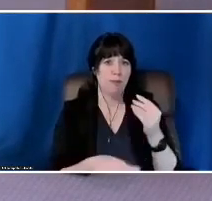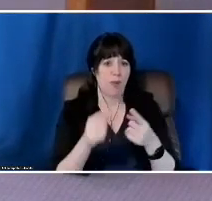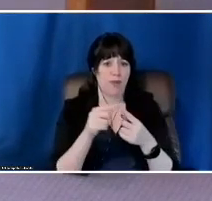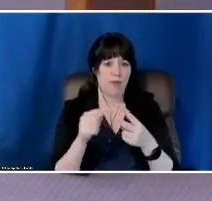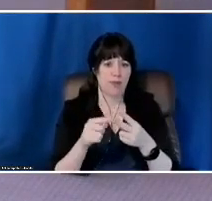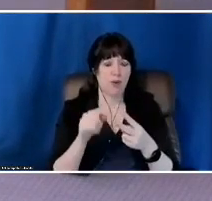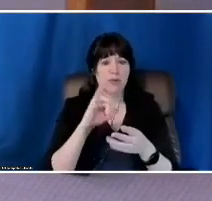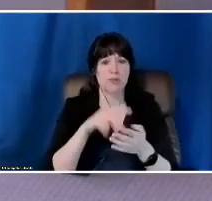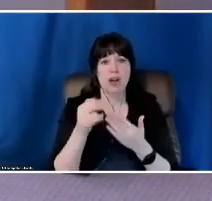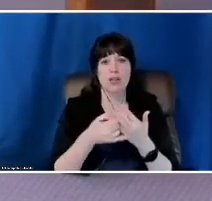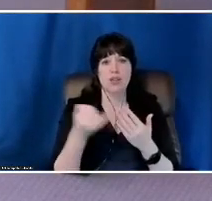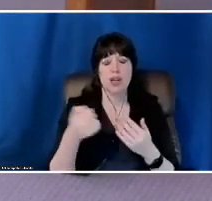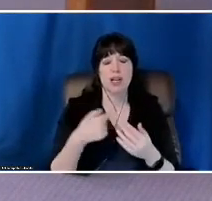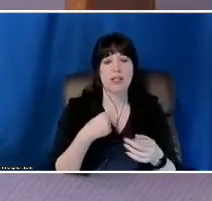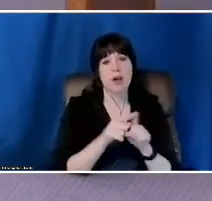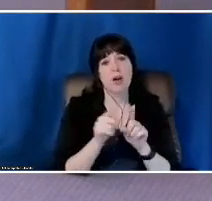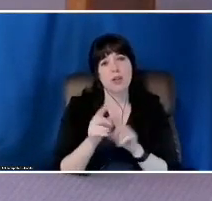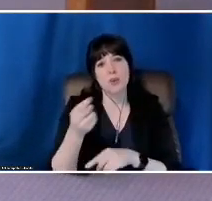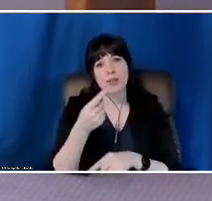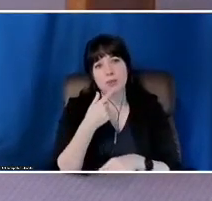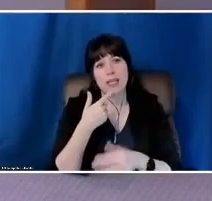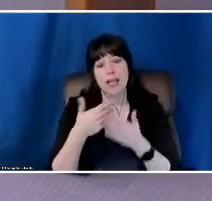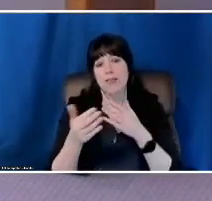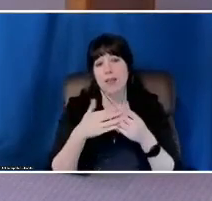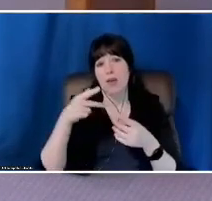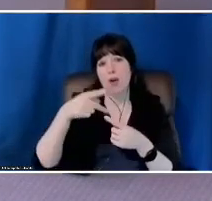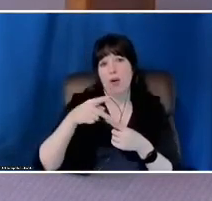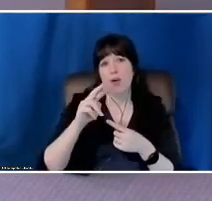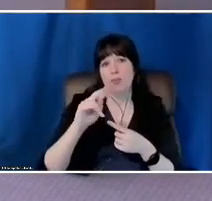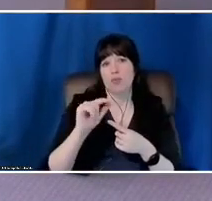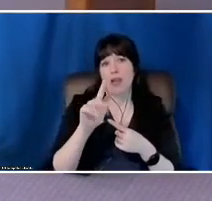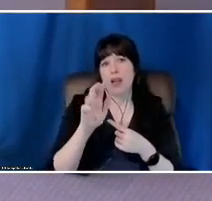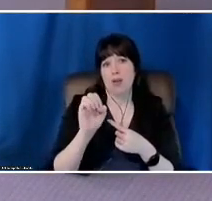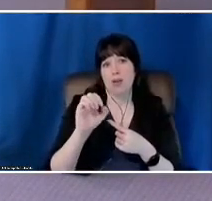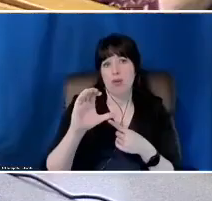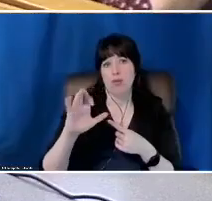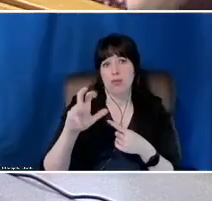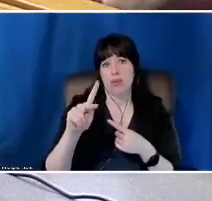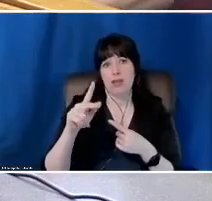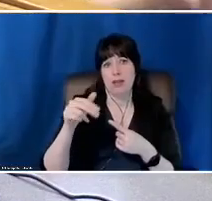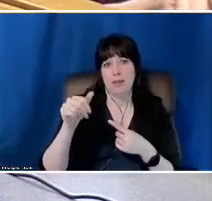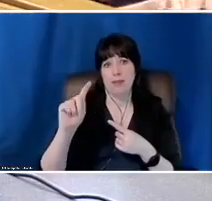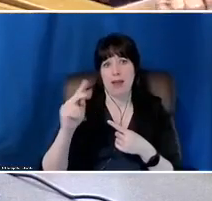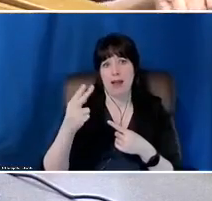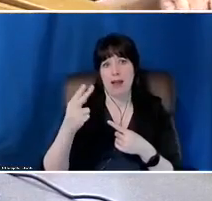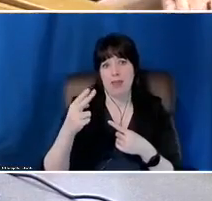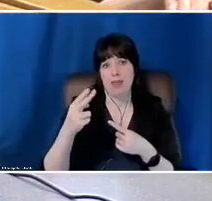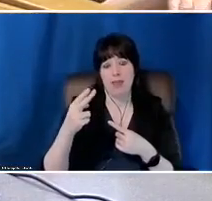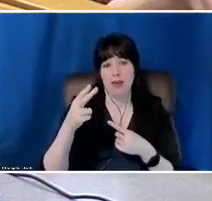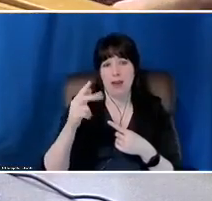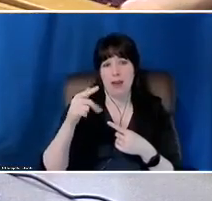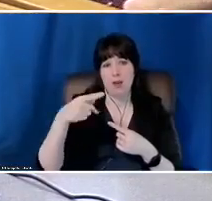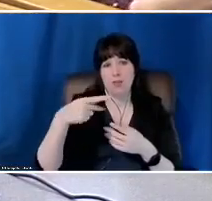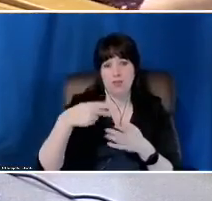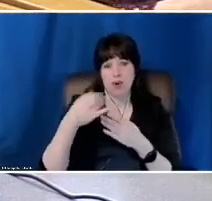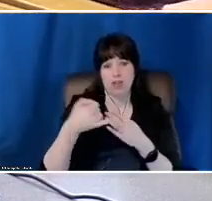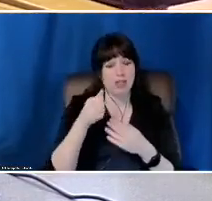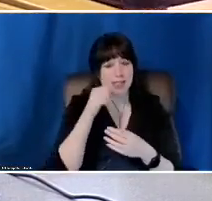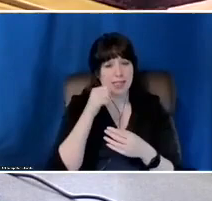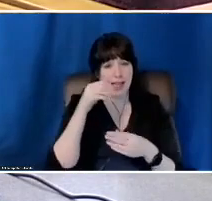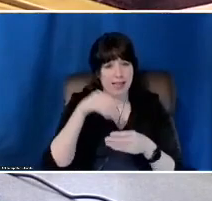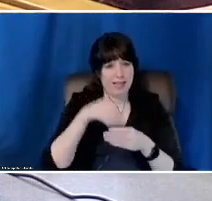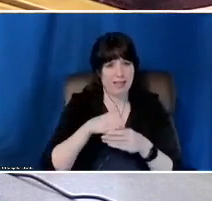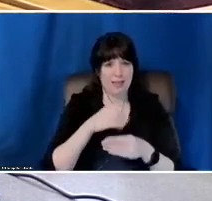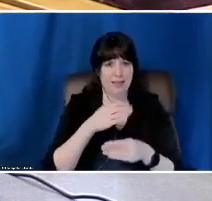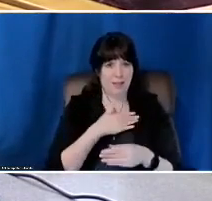And I also want to point out that although Pringle Creek Path Project is not in my ward, many of my residents from Ward 7 will